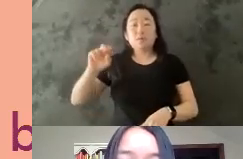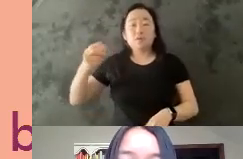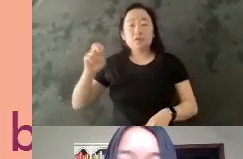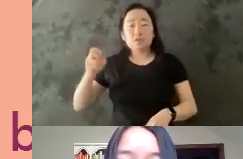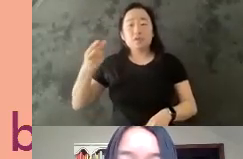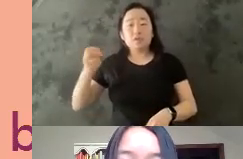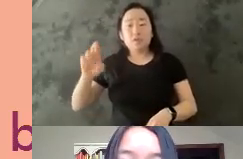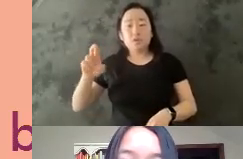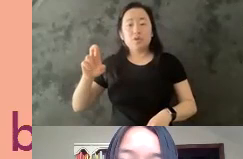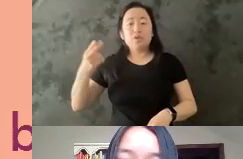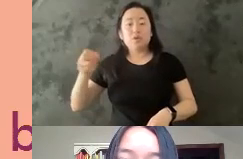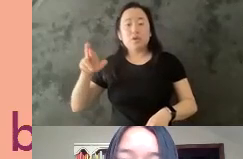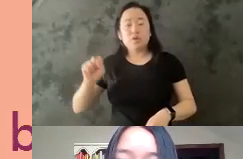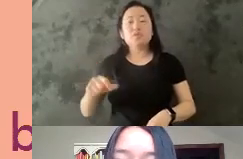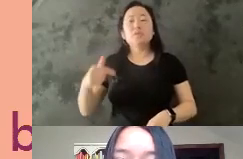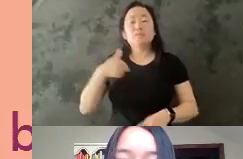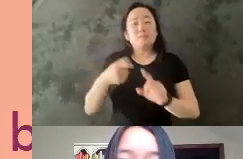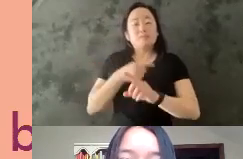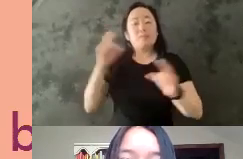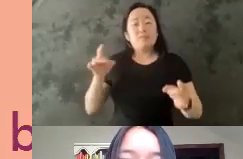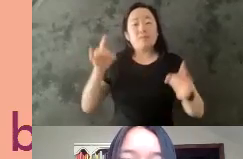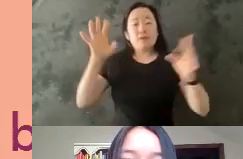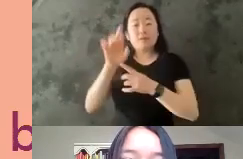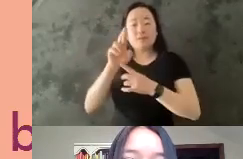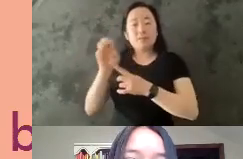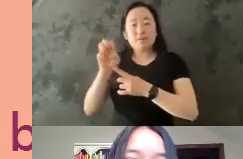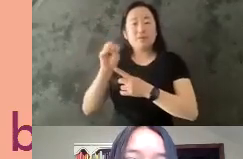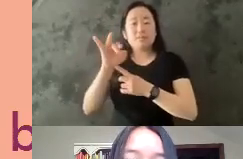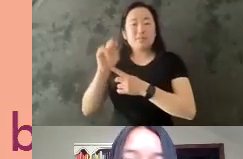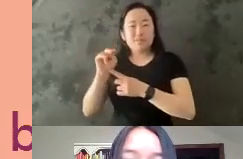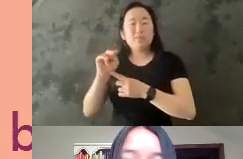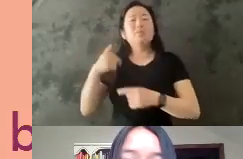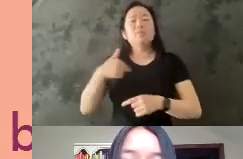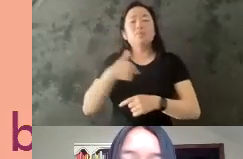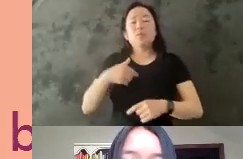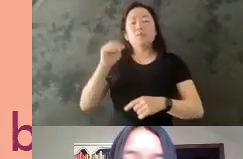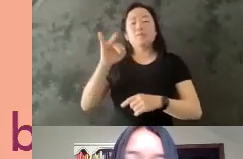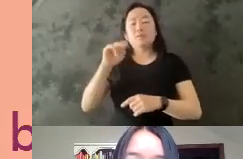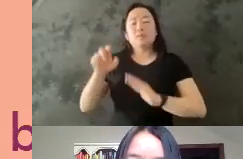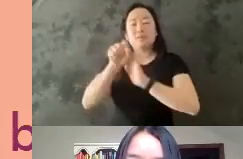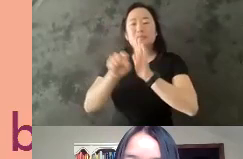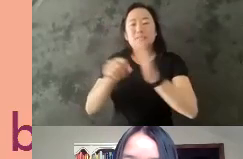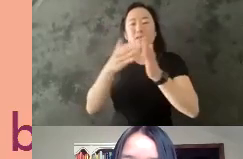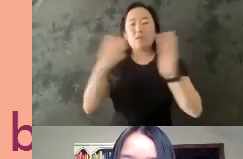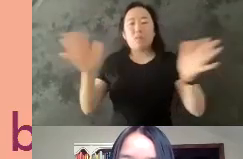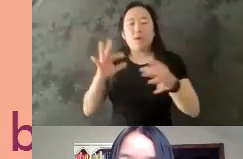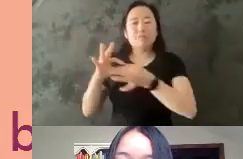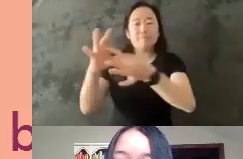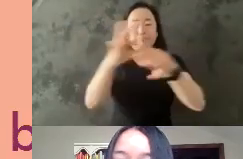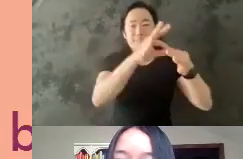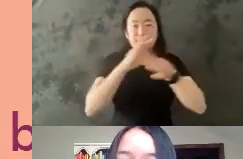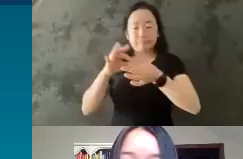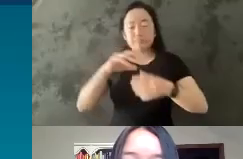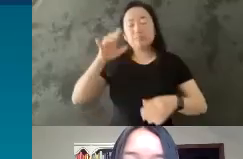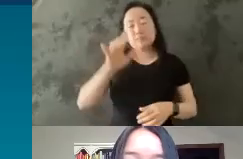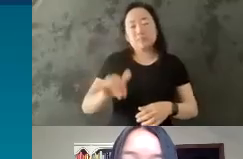Minnesota. We are the statewide domestic violence coalition of Minnesota, and I'm looking forward to being with you all today.